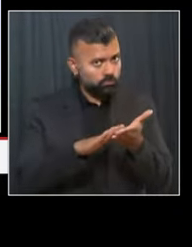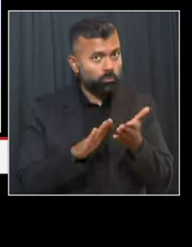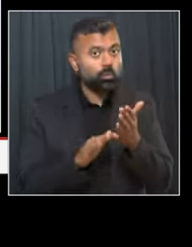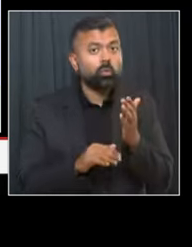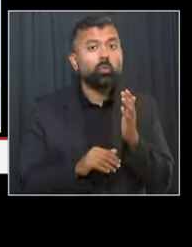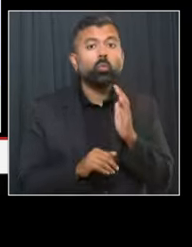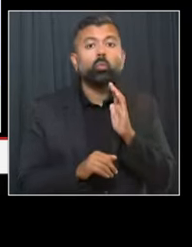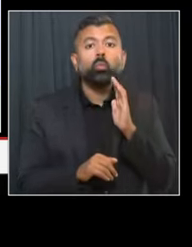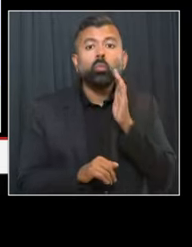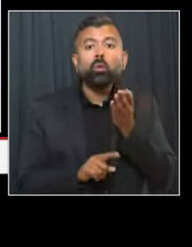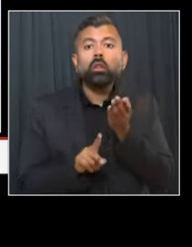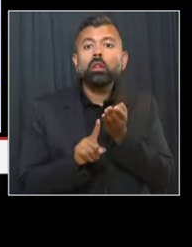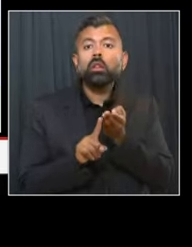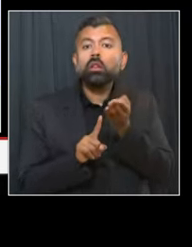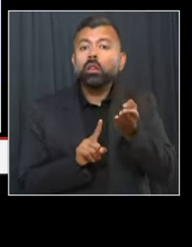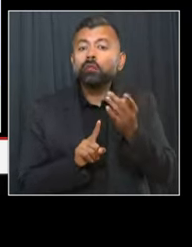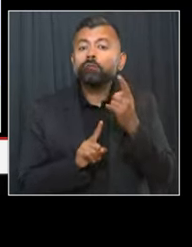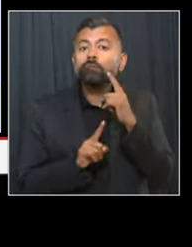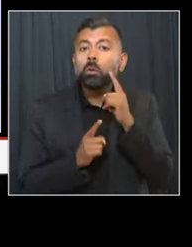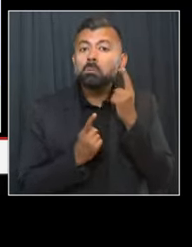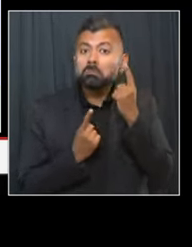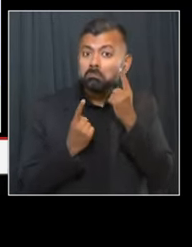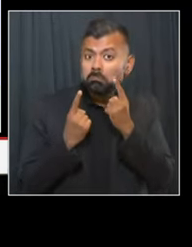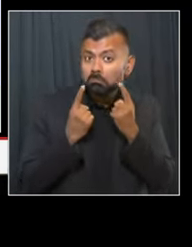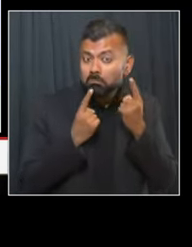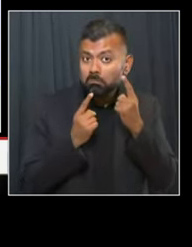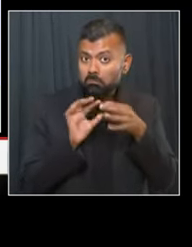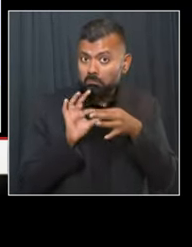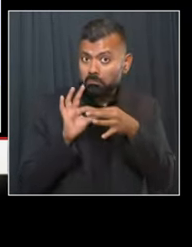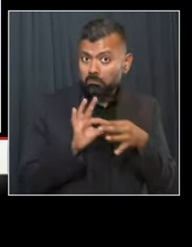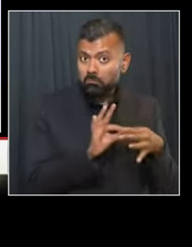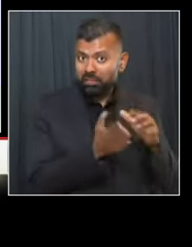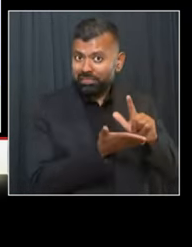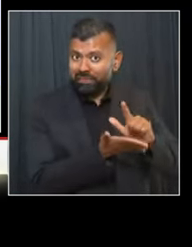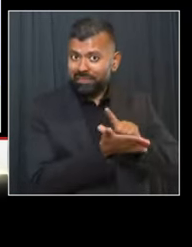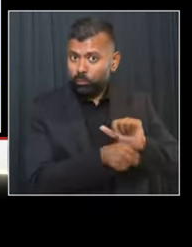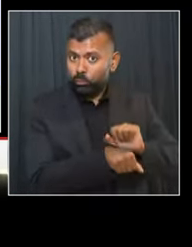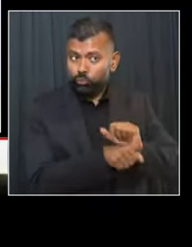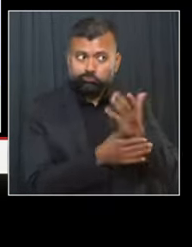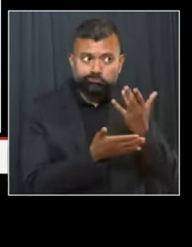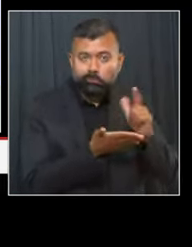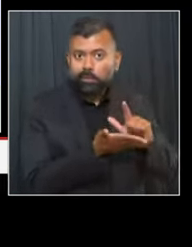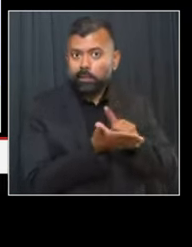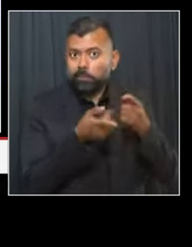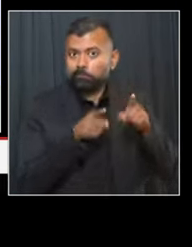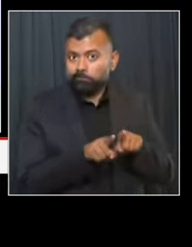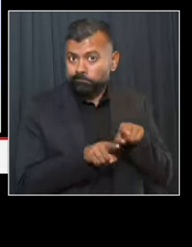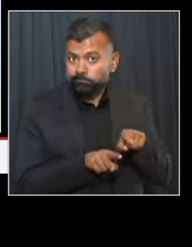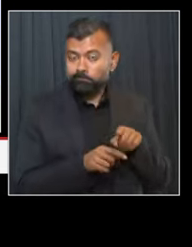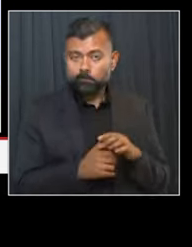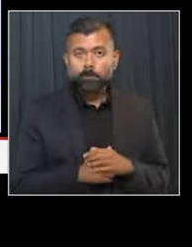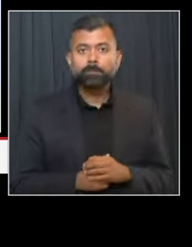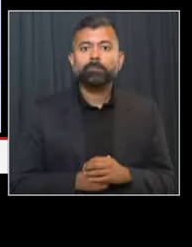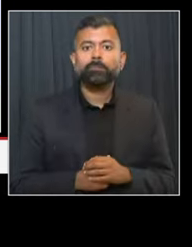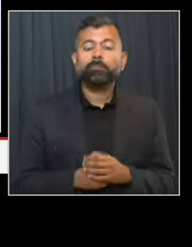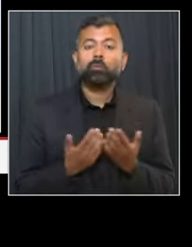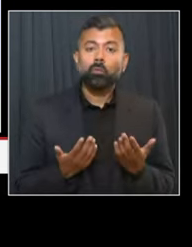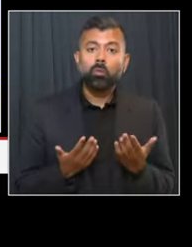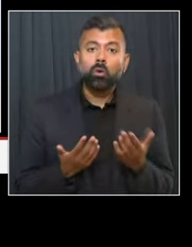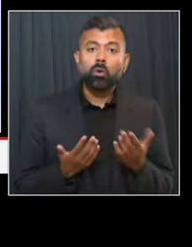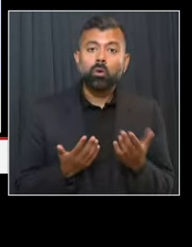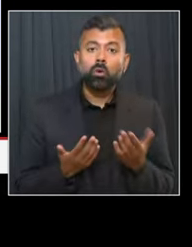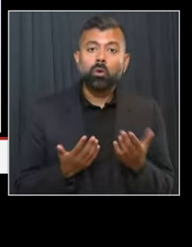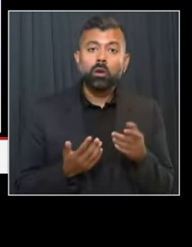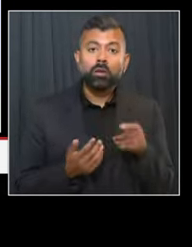arbitration award. Moving forward for and there's an attorney's contract as well, that the funding